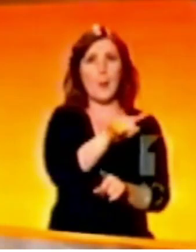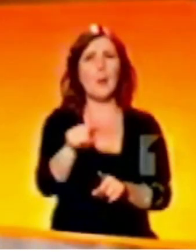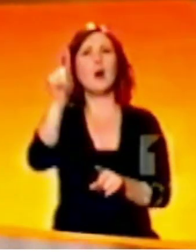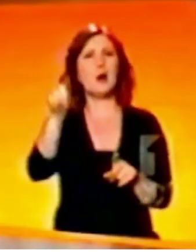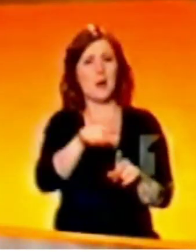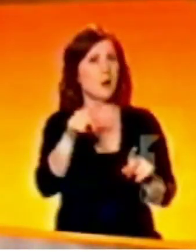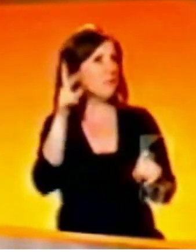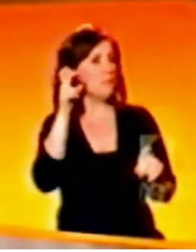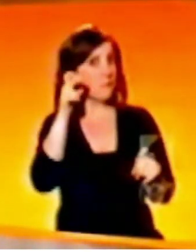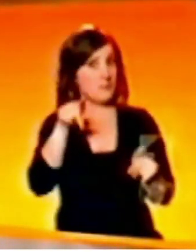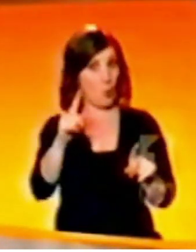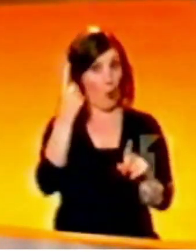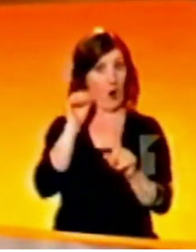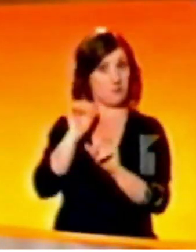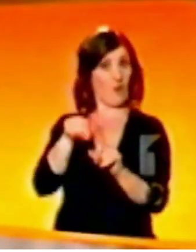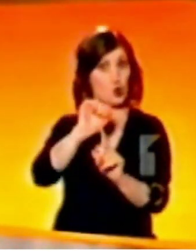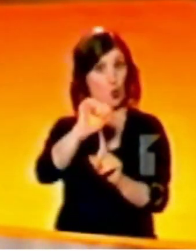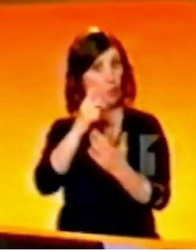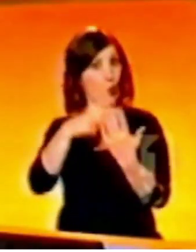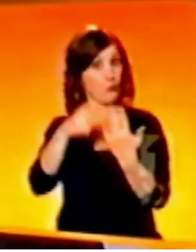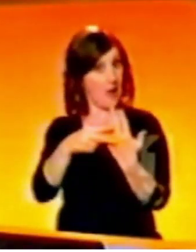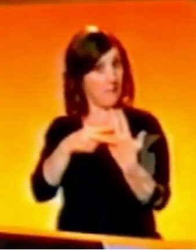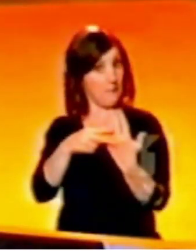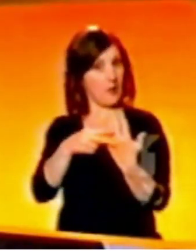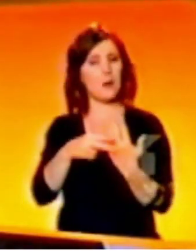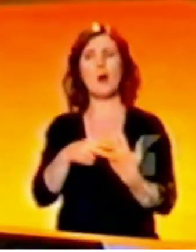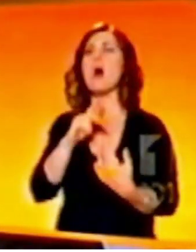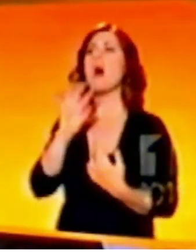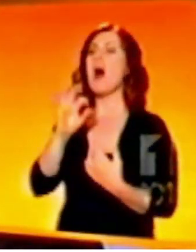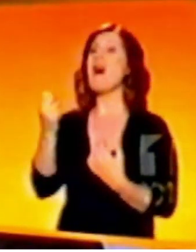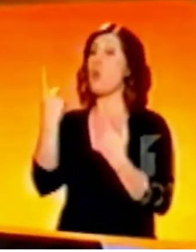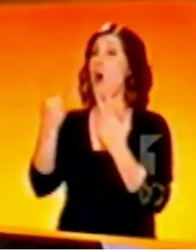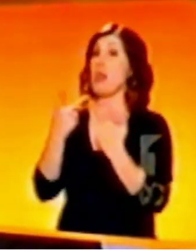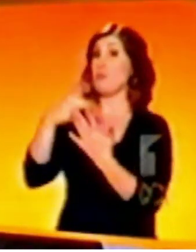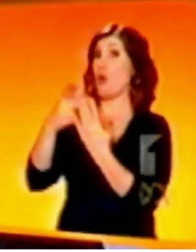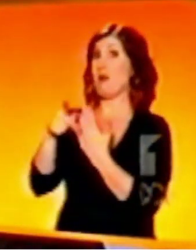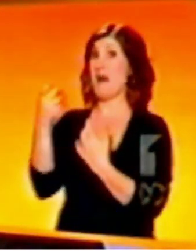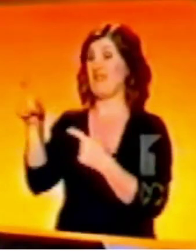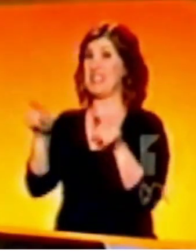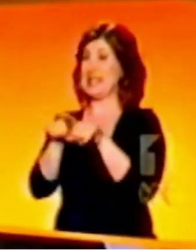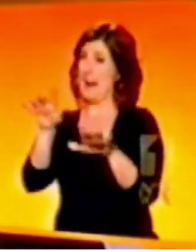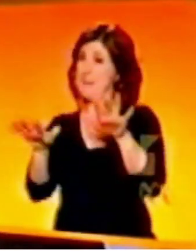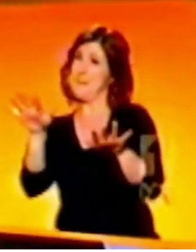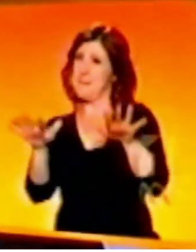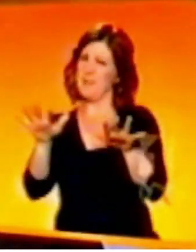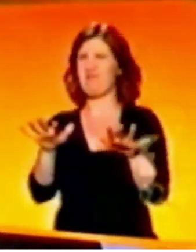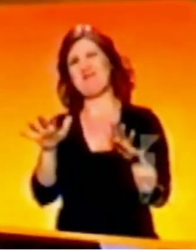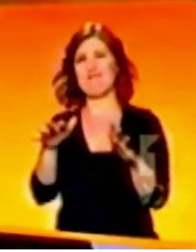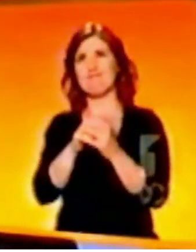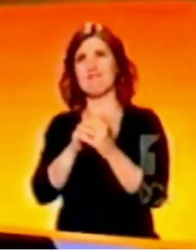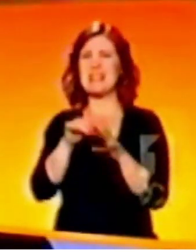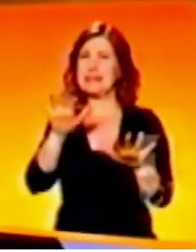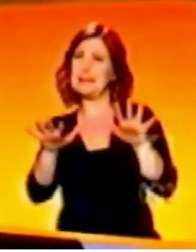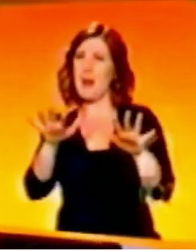Is that a unique feature to this screen reader? There is another product out there which has something, I